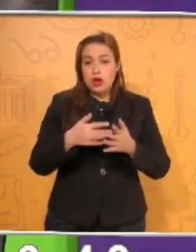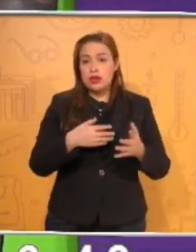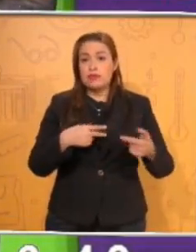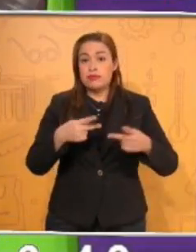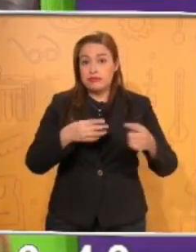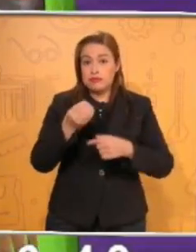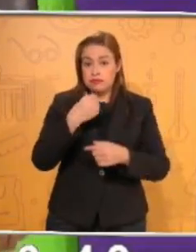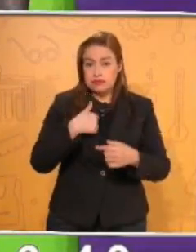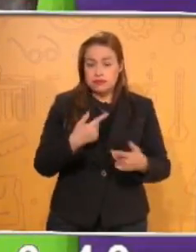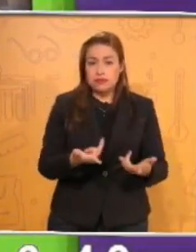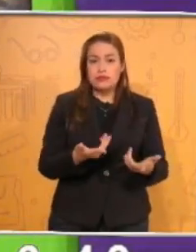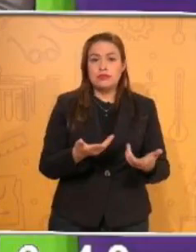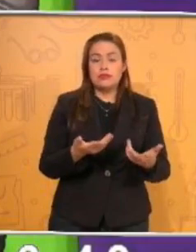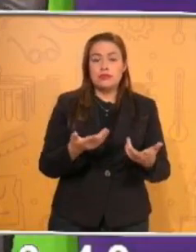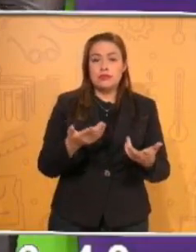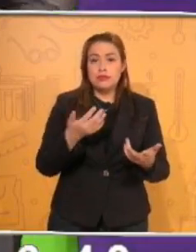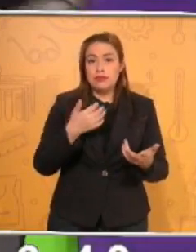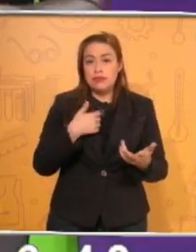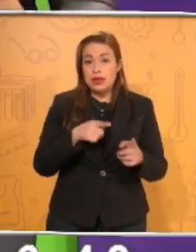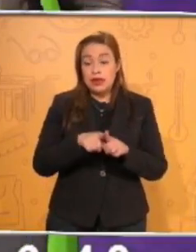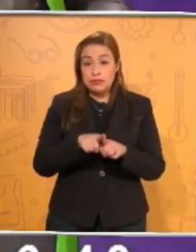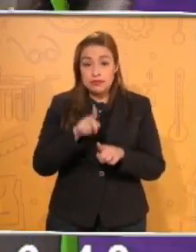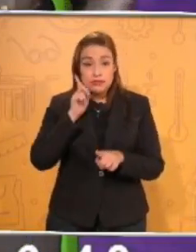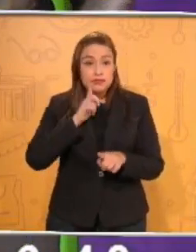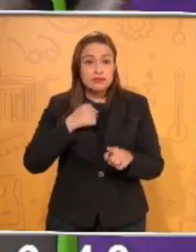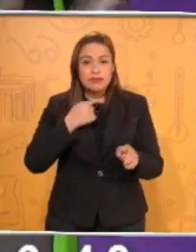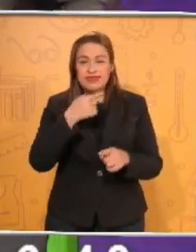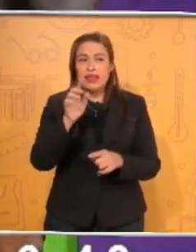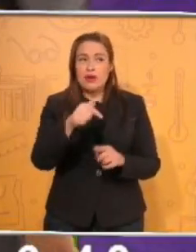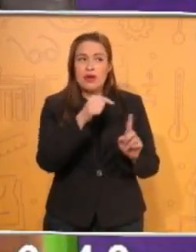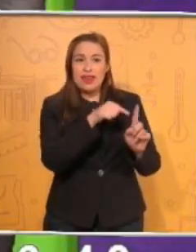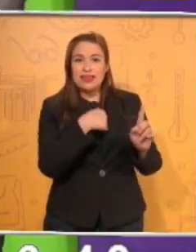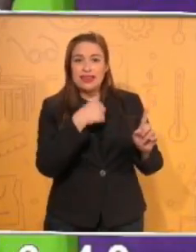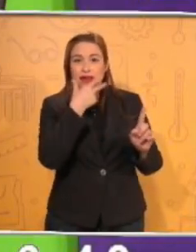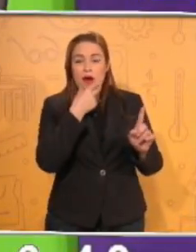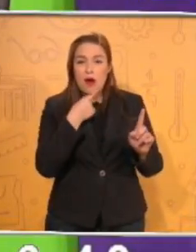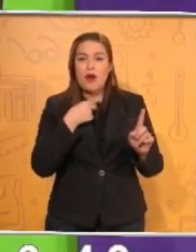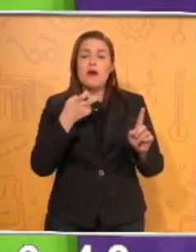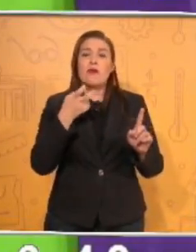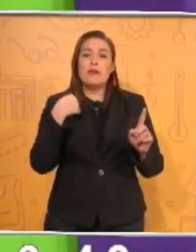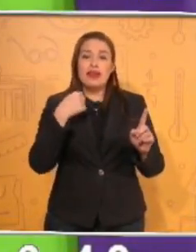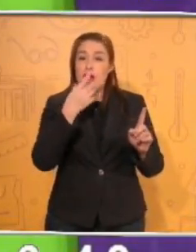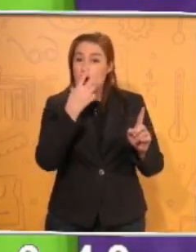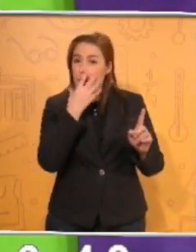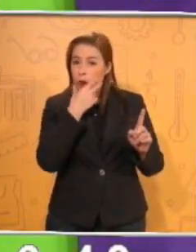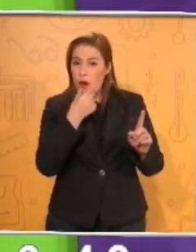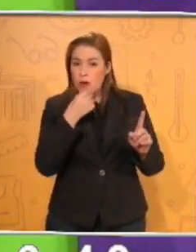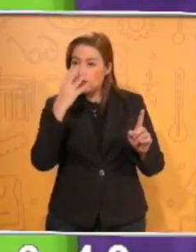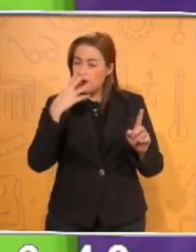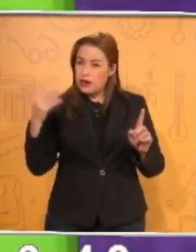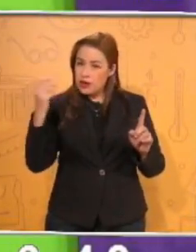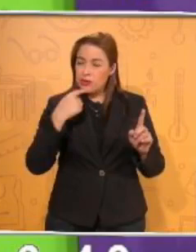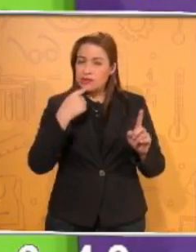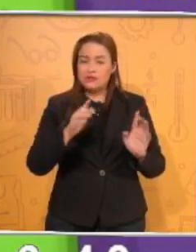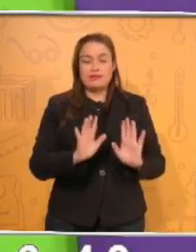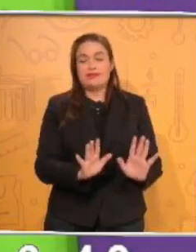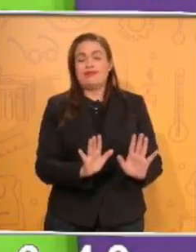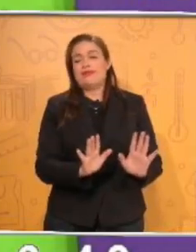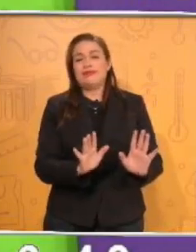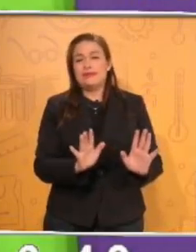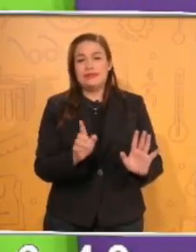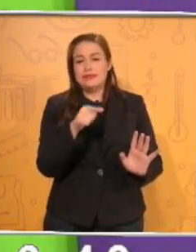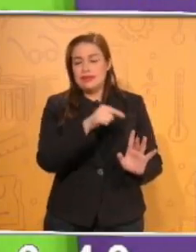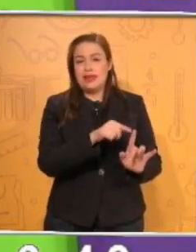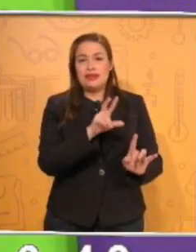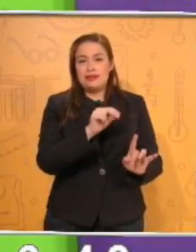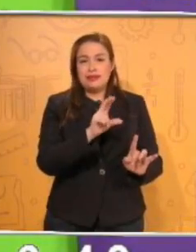no, this is wolf man. No, it's werewolf. Well, werewolf, it's when the appearance, it's